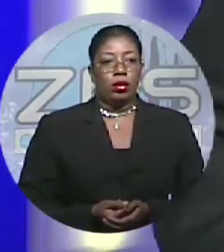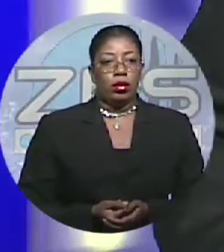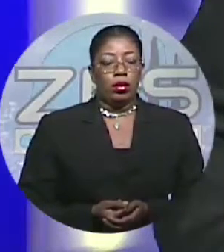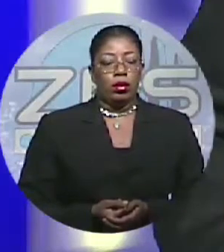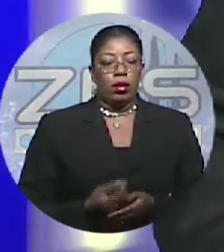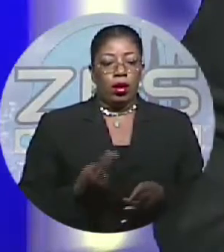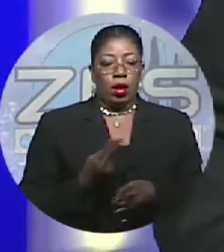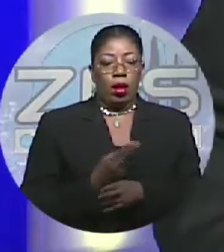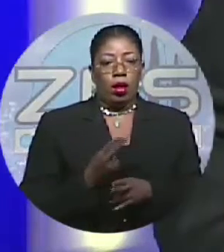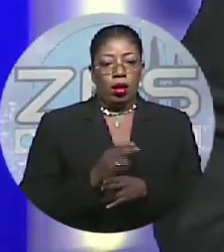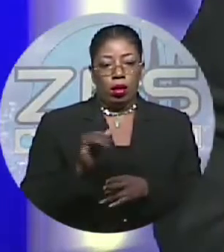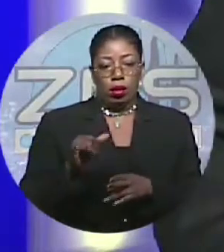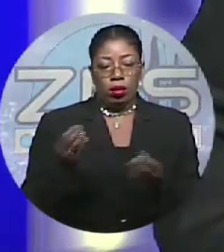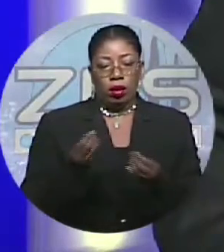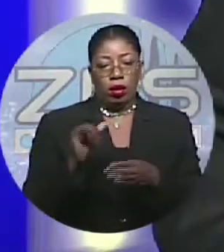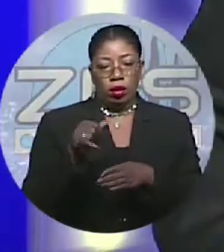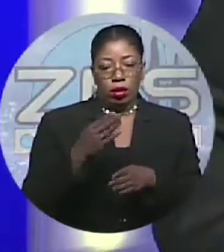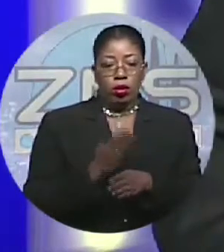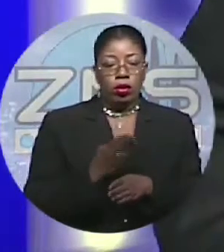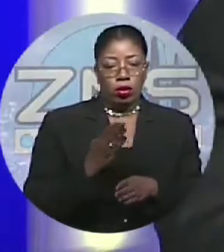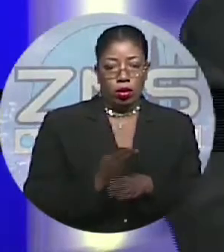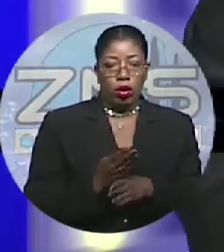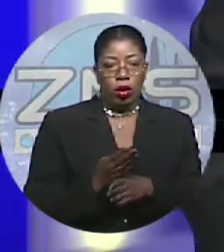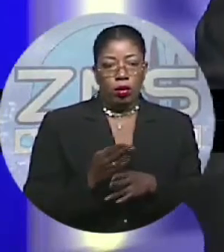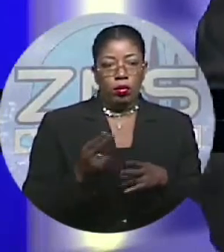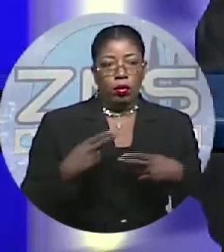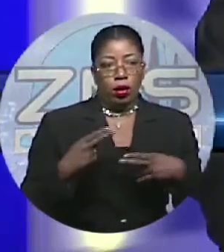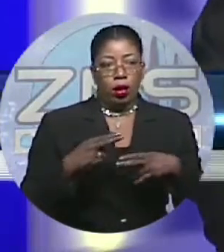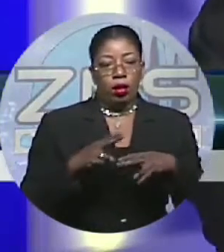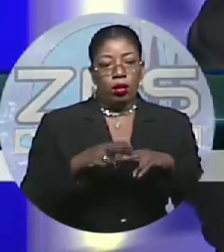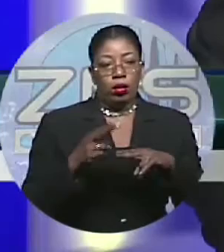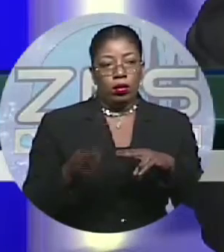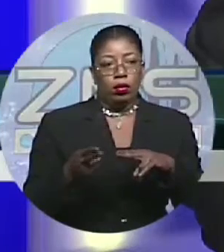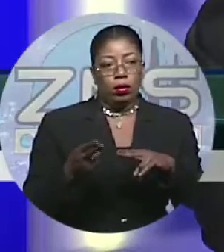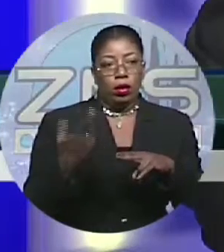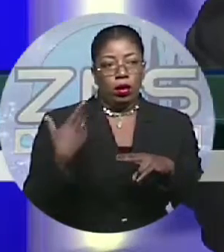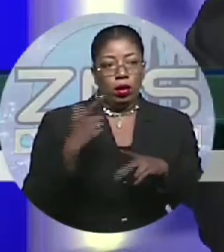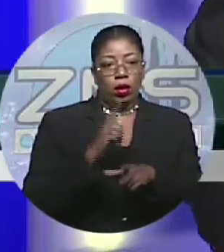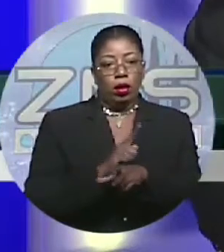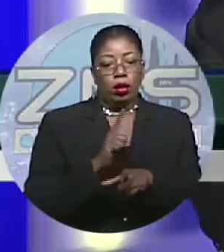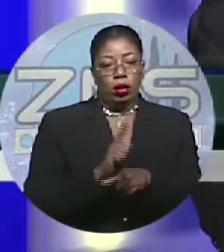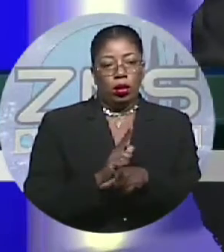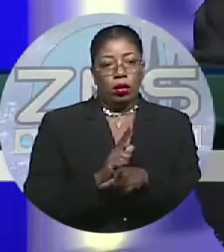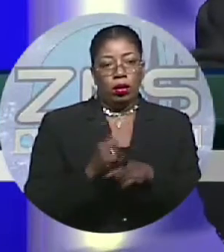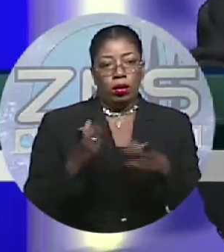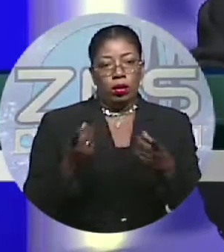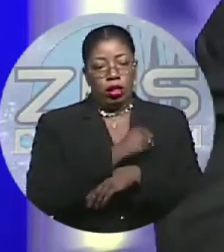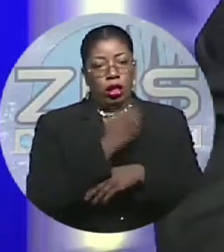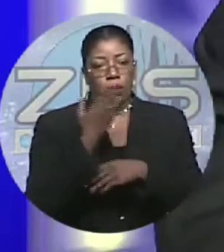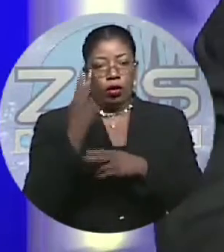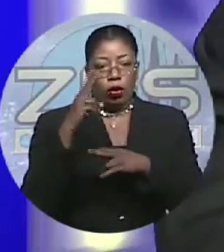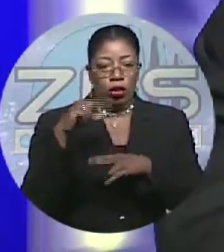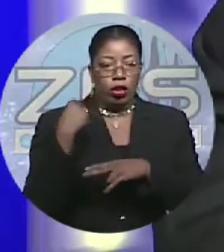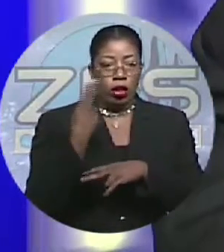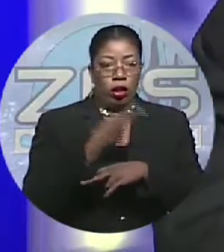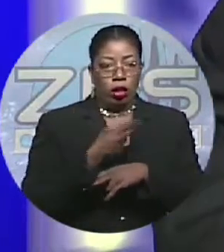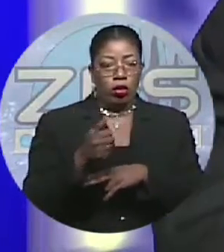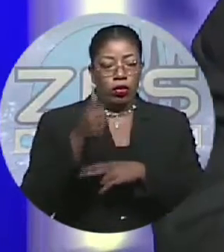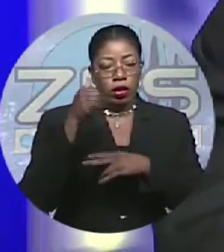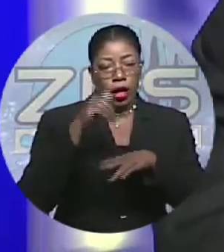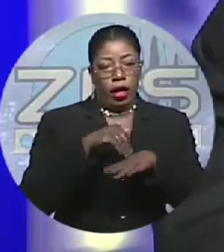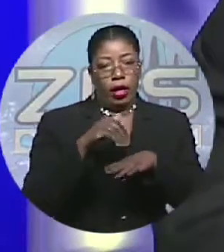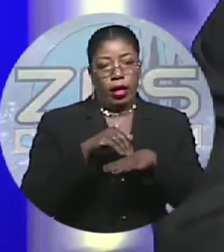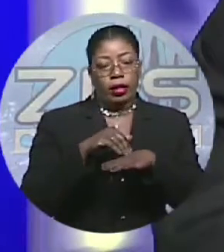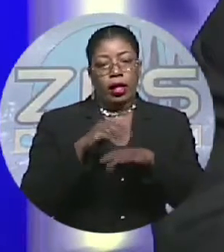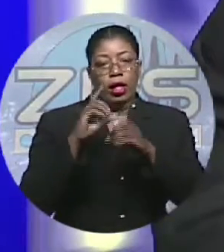Unemployment stood at 15.7% when the last labor force survey was conducted back in November. That has changed. Our officials at the